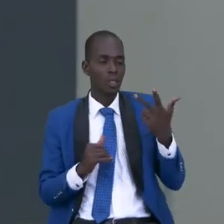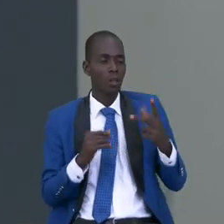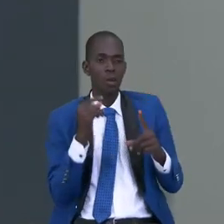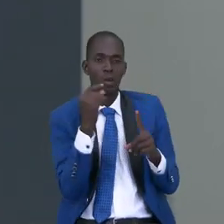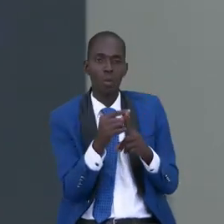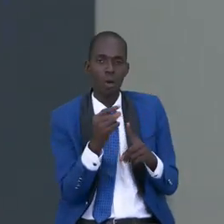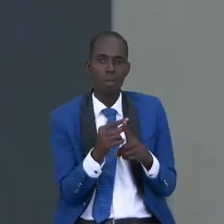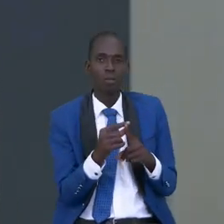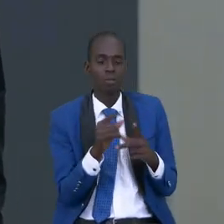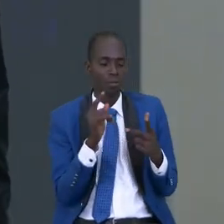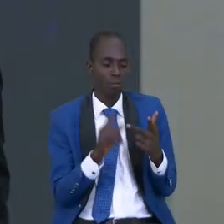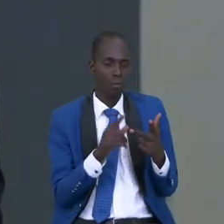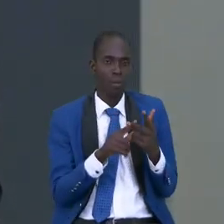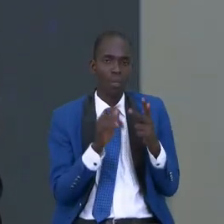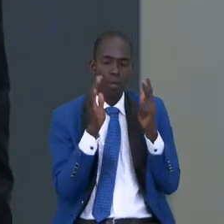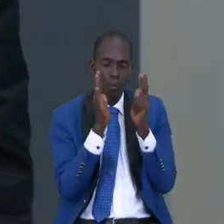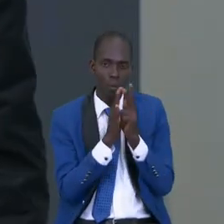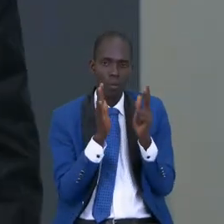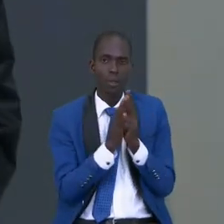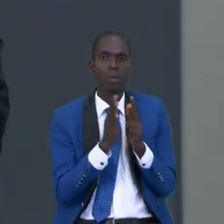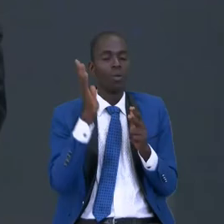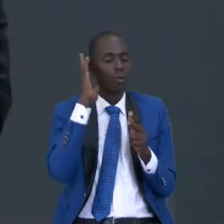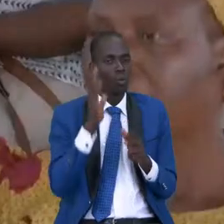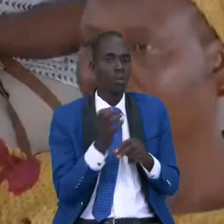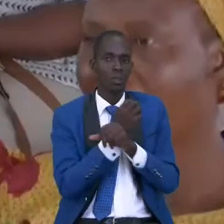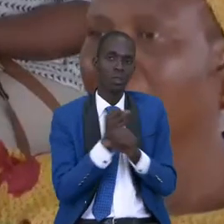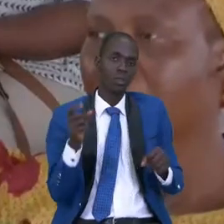three-word prayer will rescue you.